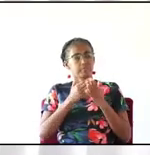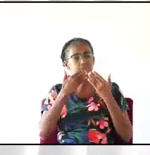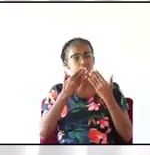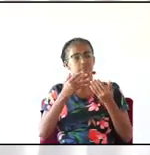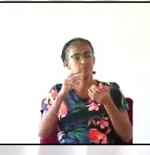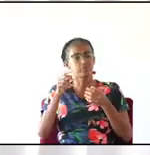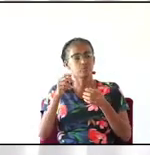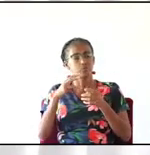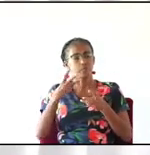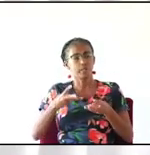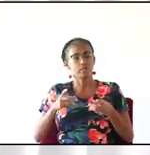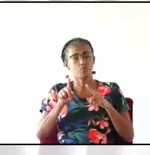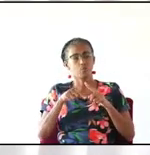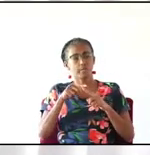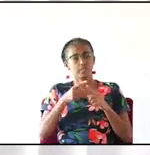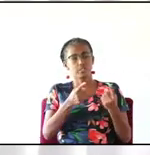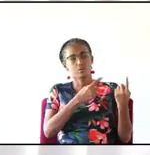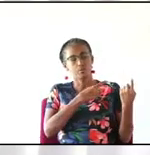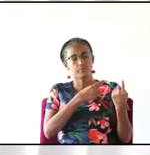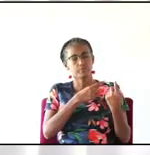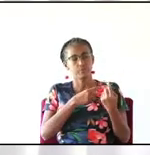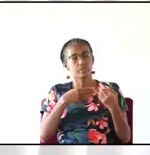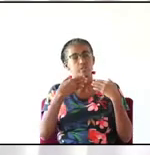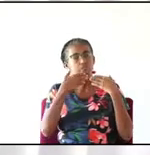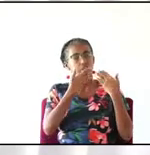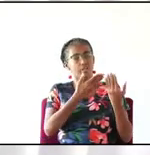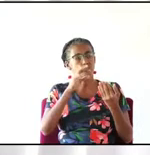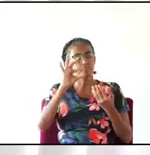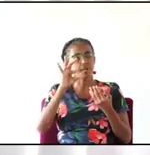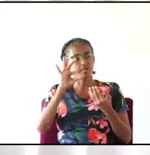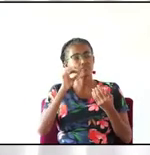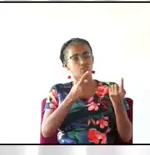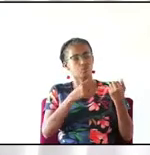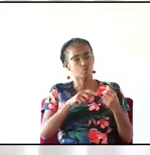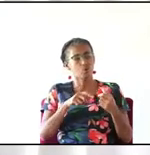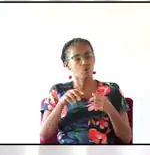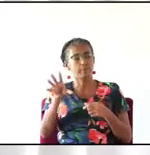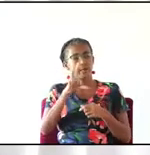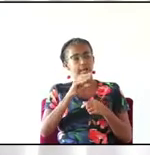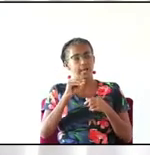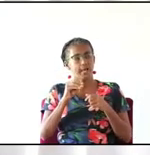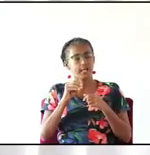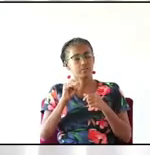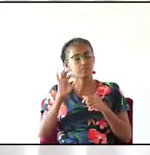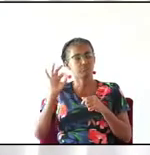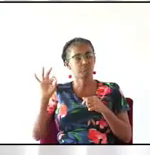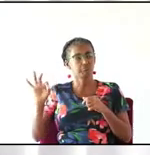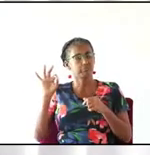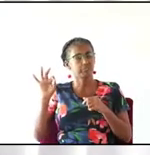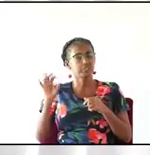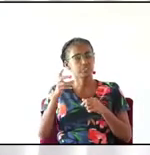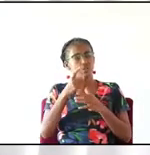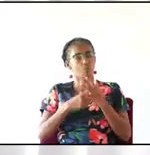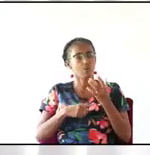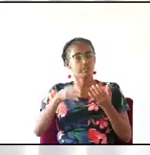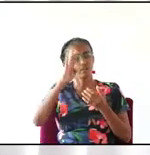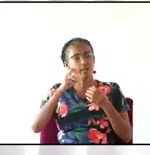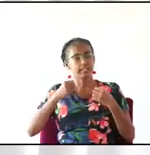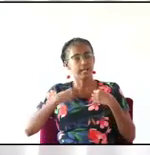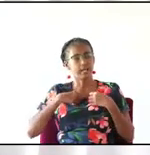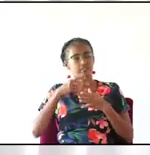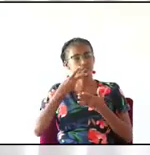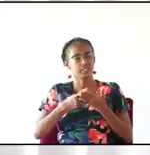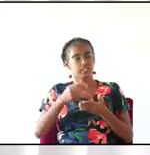you so much, Pastor Webster, for accepting the invitation to come today. And we're looking forward to what God has laid on your heart to share with